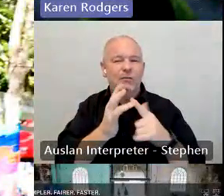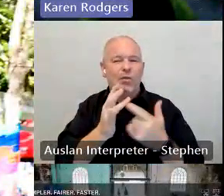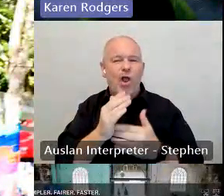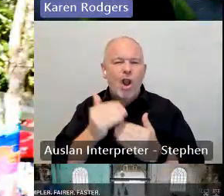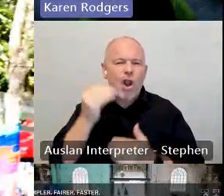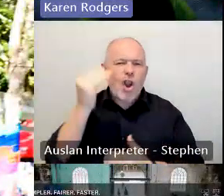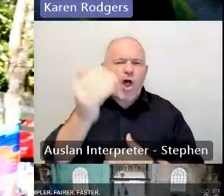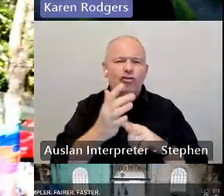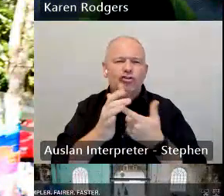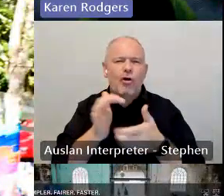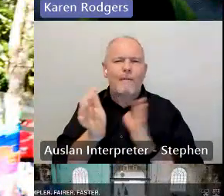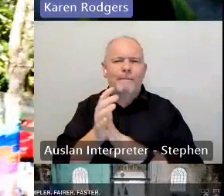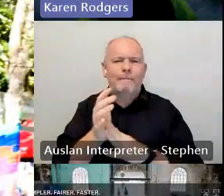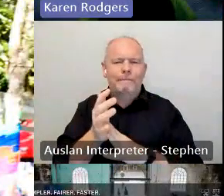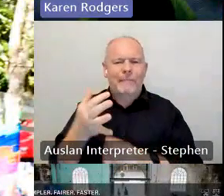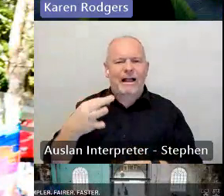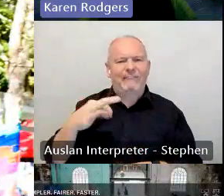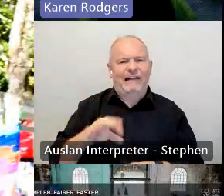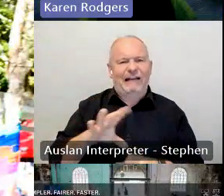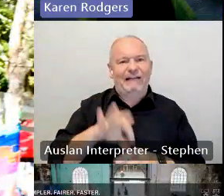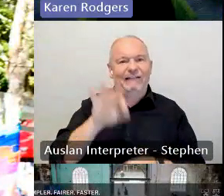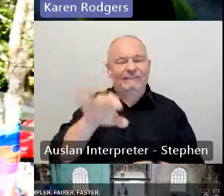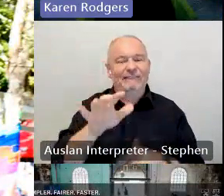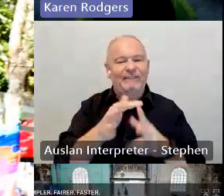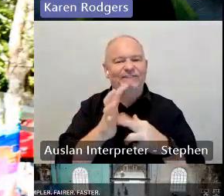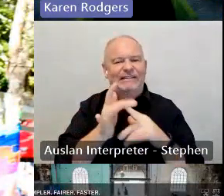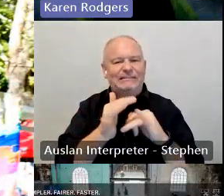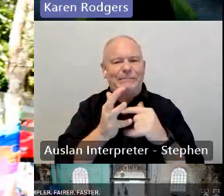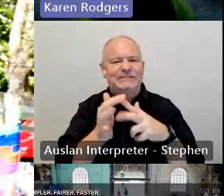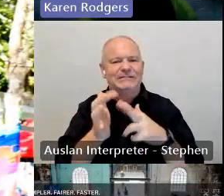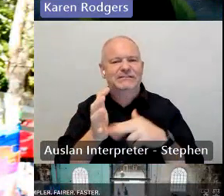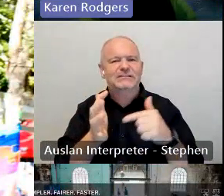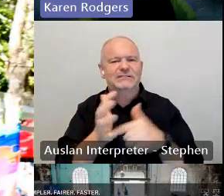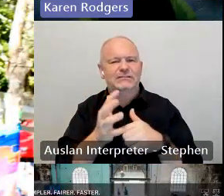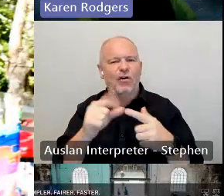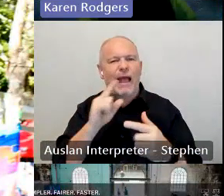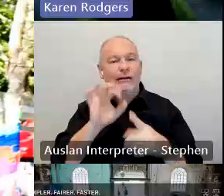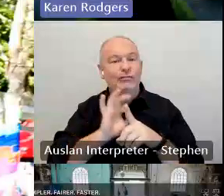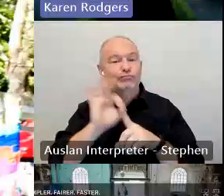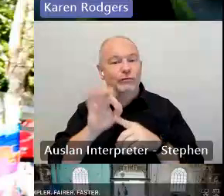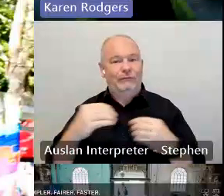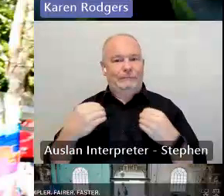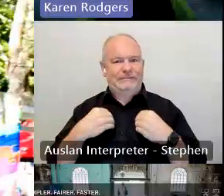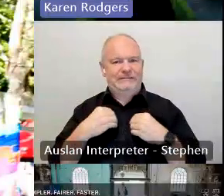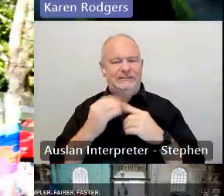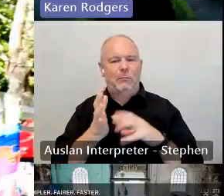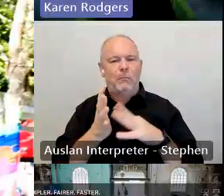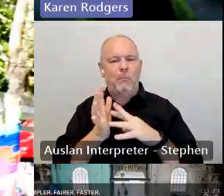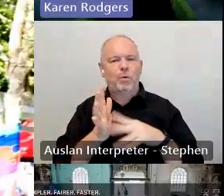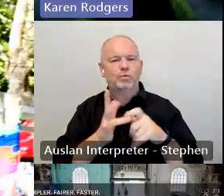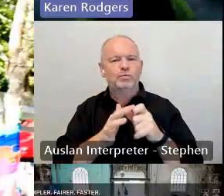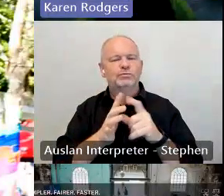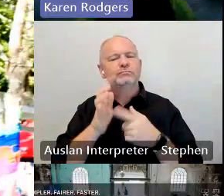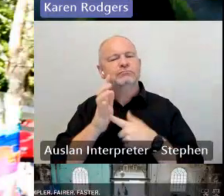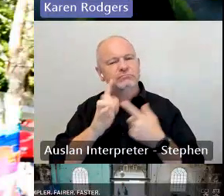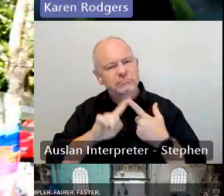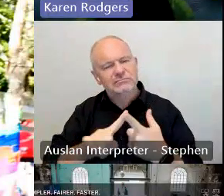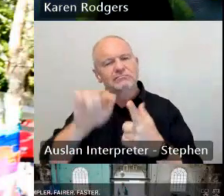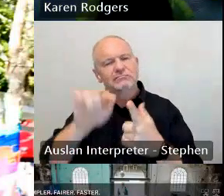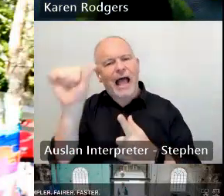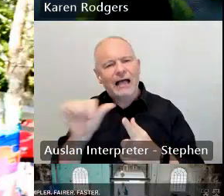investment options, and to support improved business models to sustain the arts and cultural